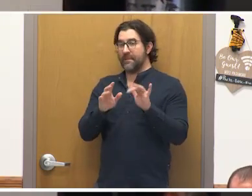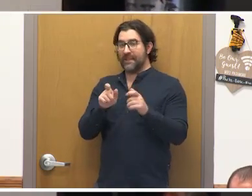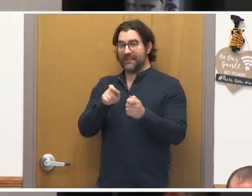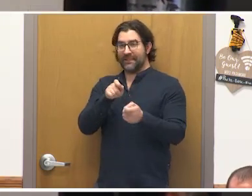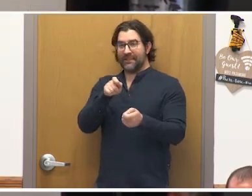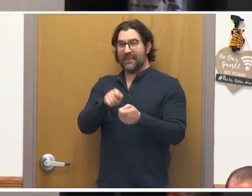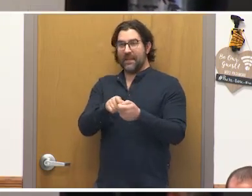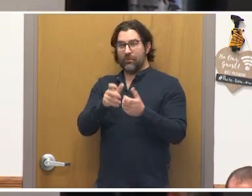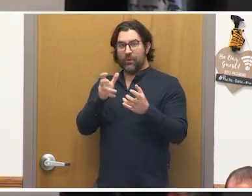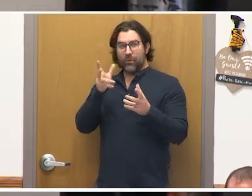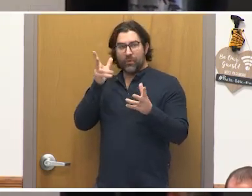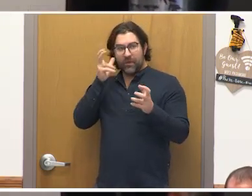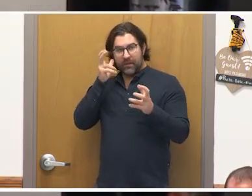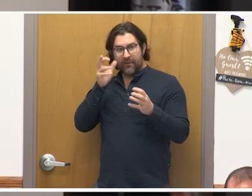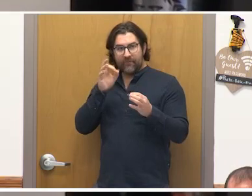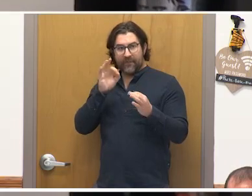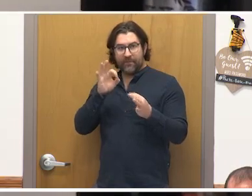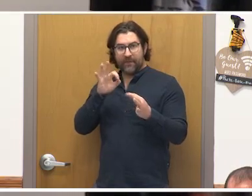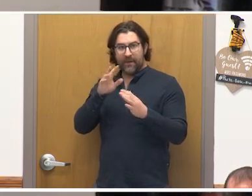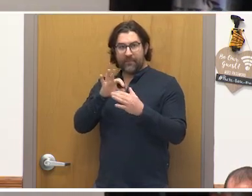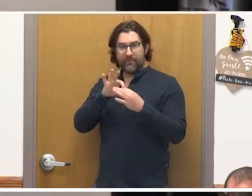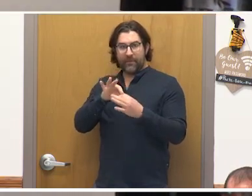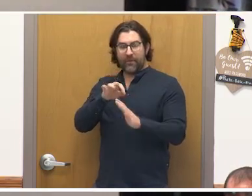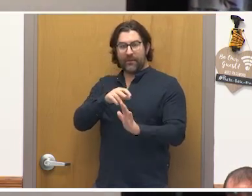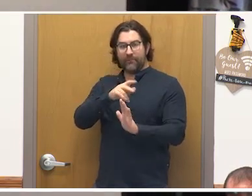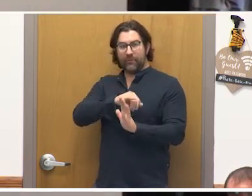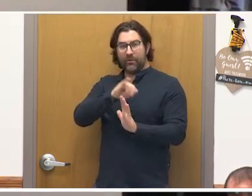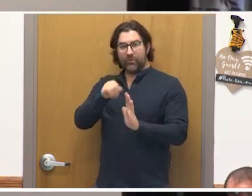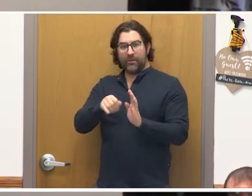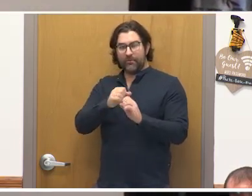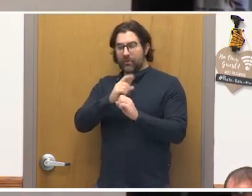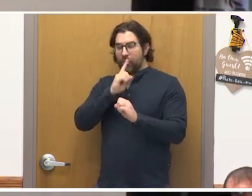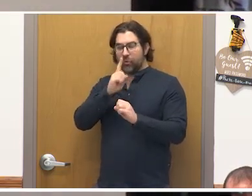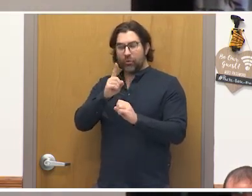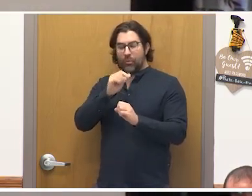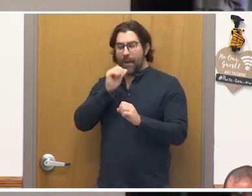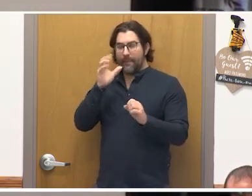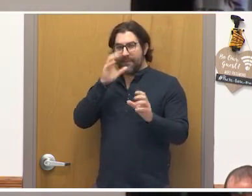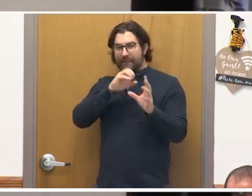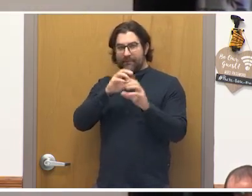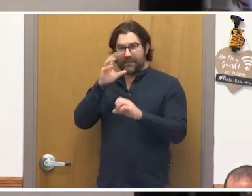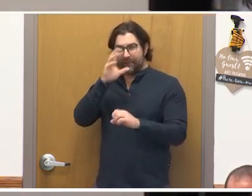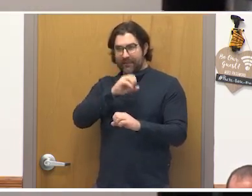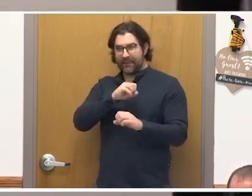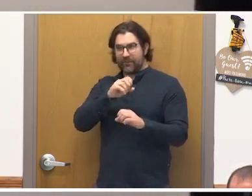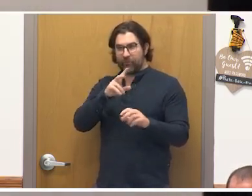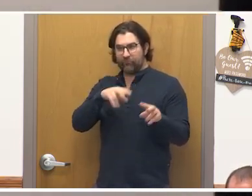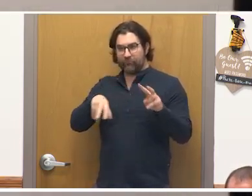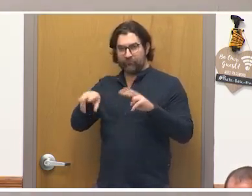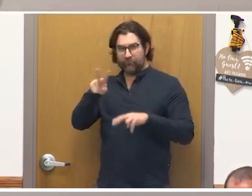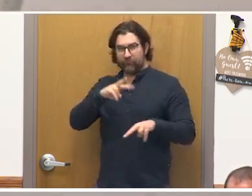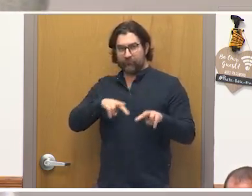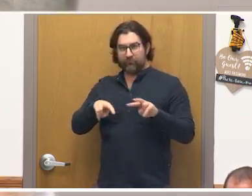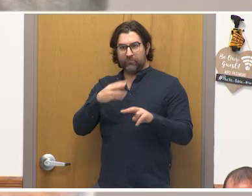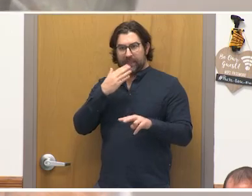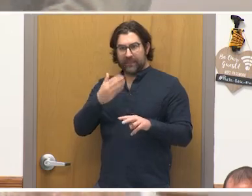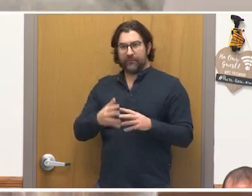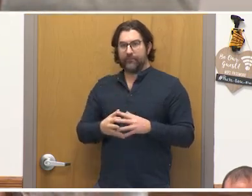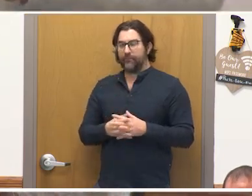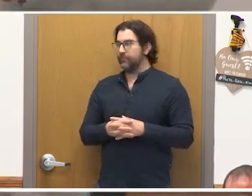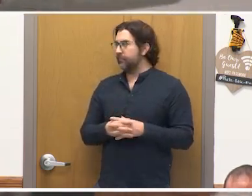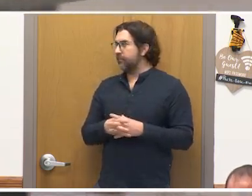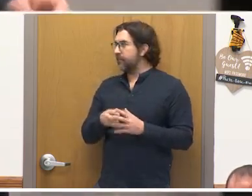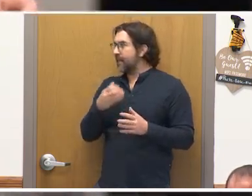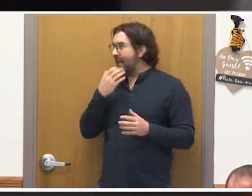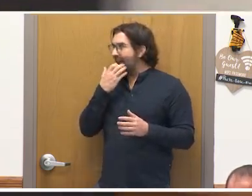that we'd like to hear as feedback as a part of this project to make sure that we aren't missing anything as we have scoped this. So thank you. And